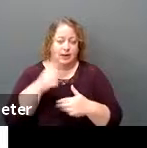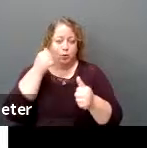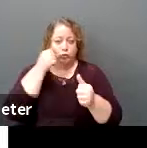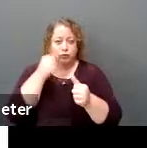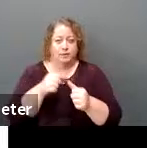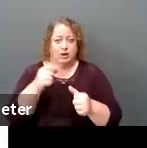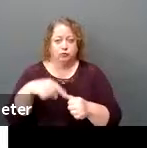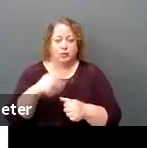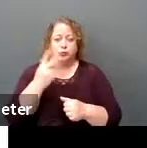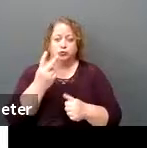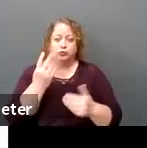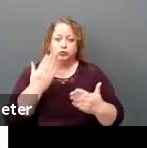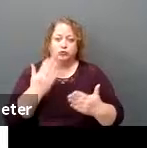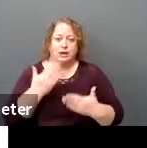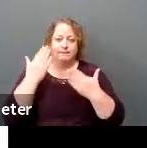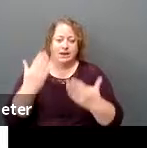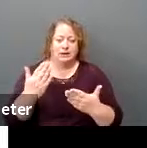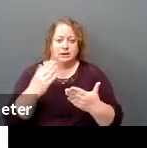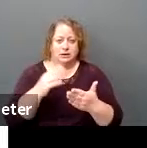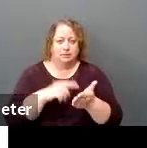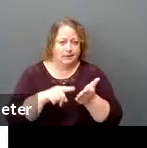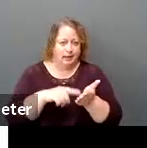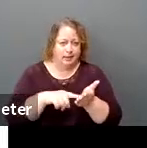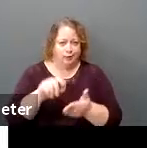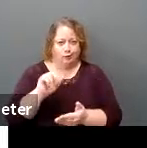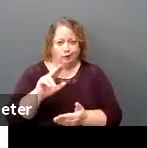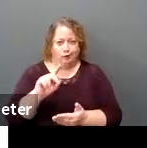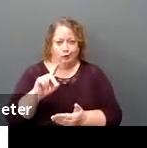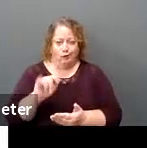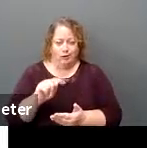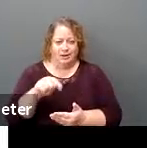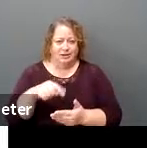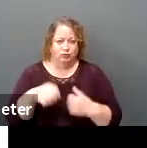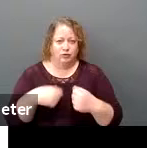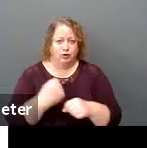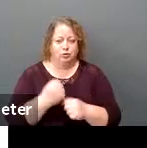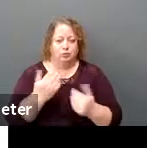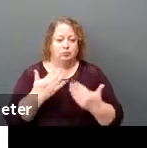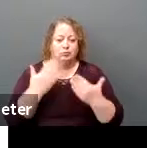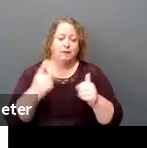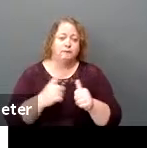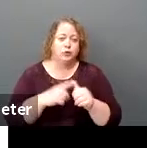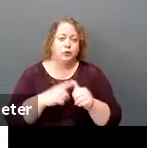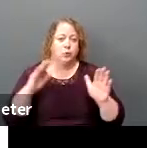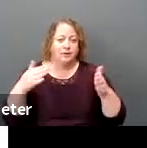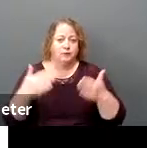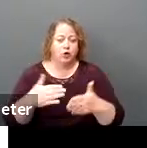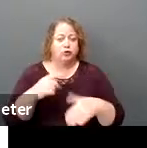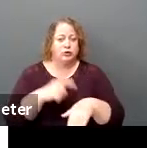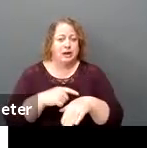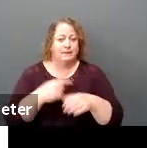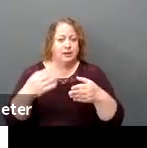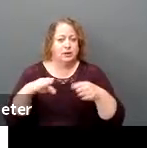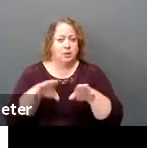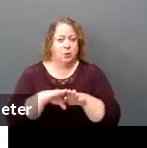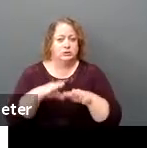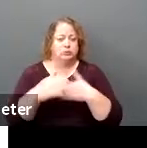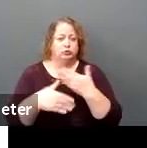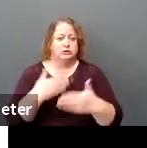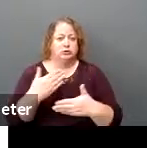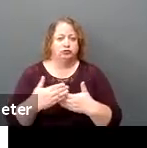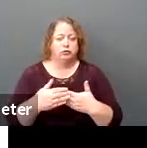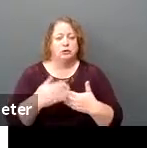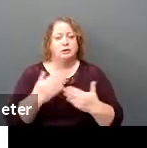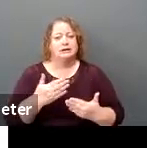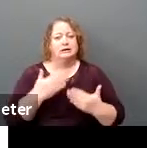you that there were 2 recommendations made by the auditor this year. So they suggested first, we focus on timely closing procedures.